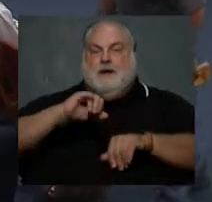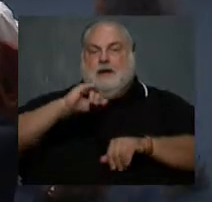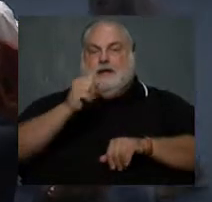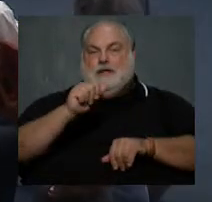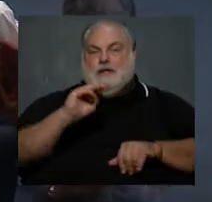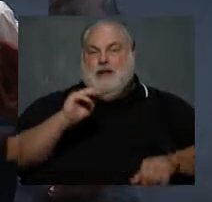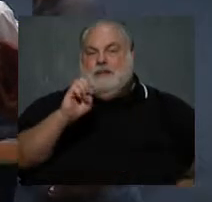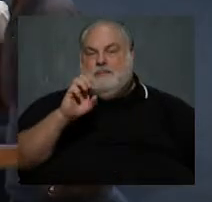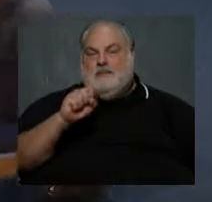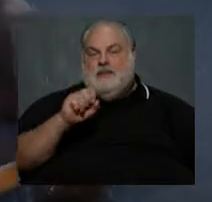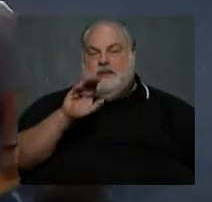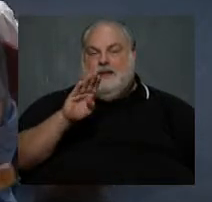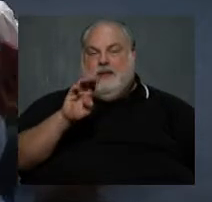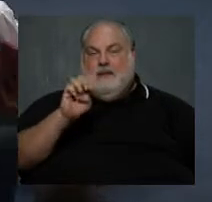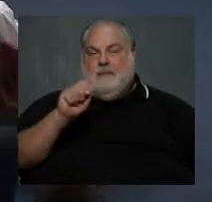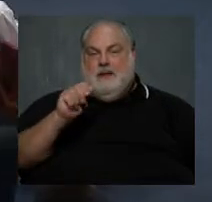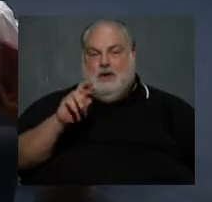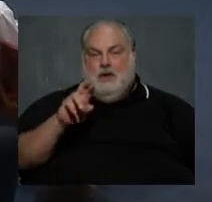Yes, sir.